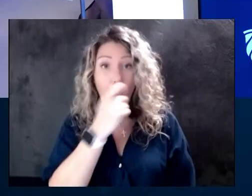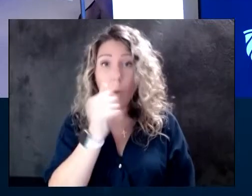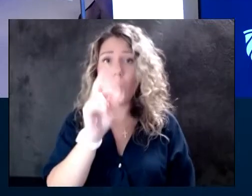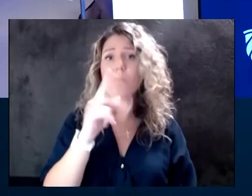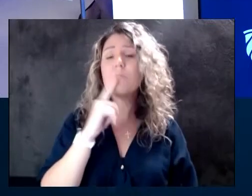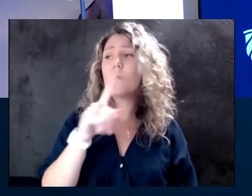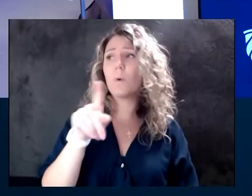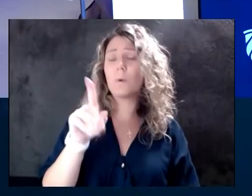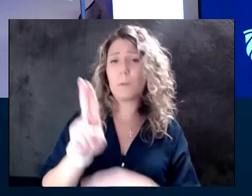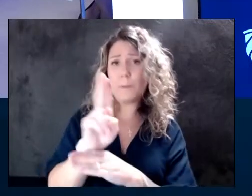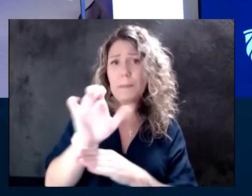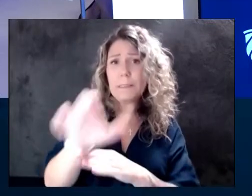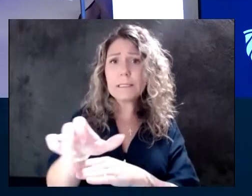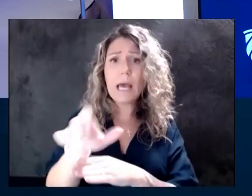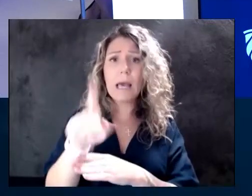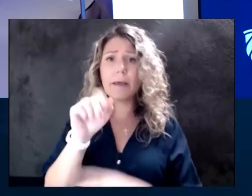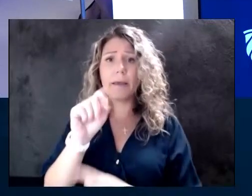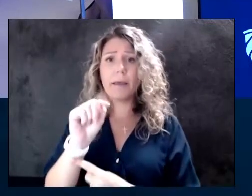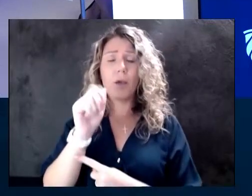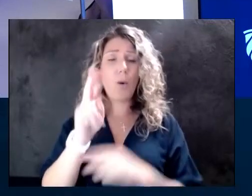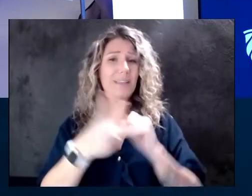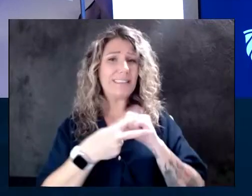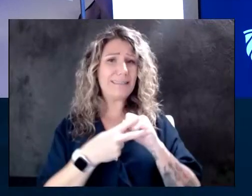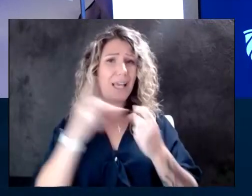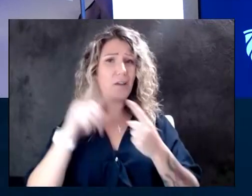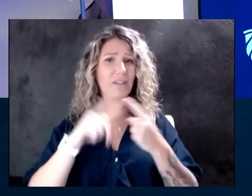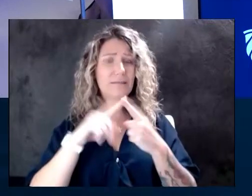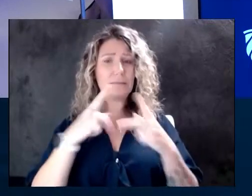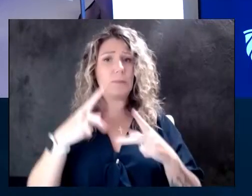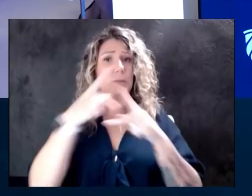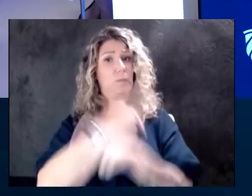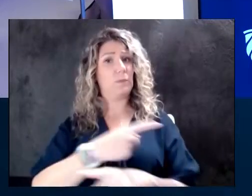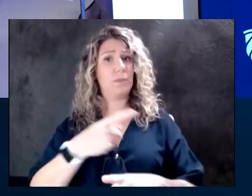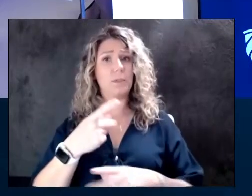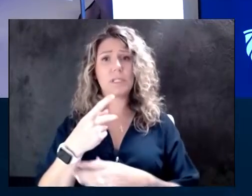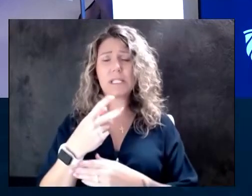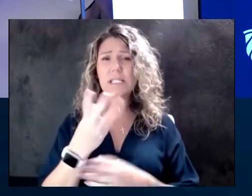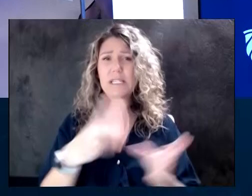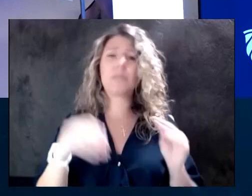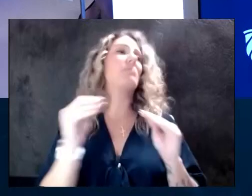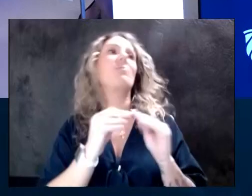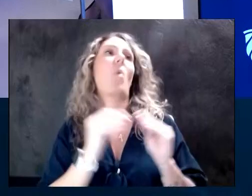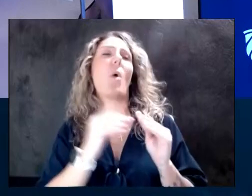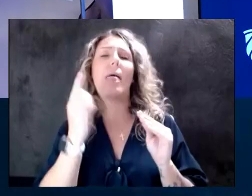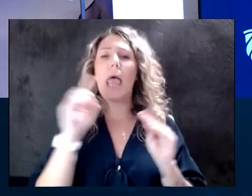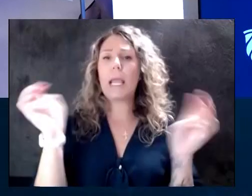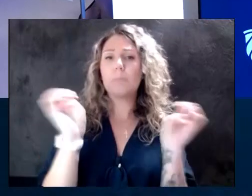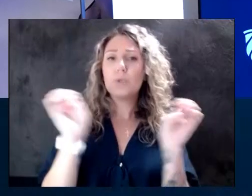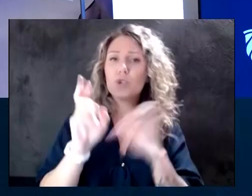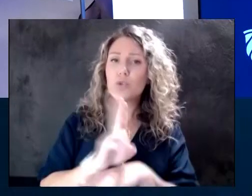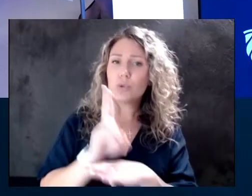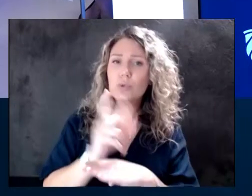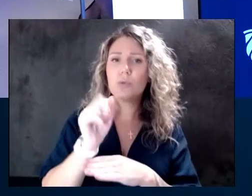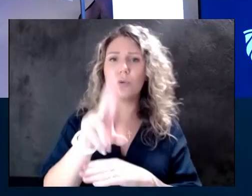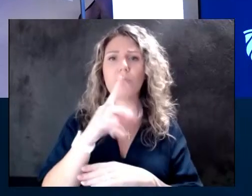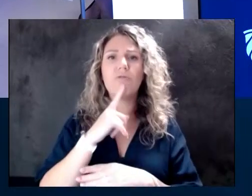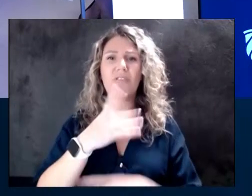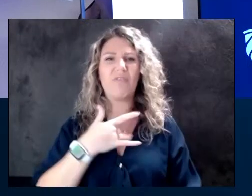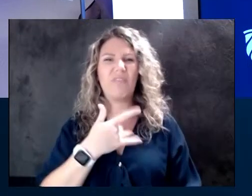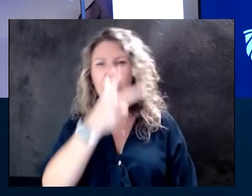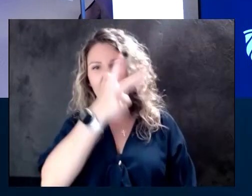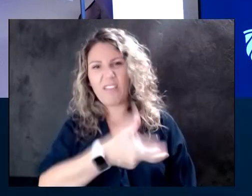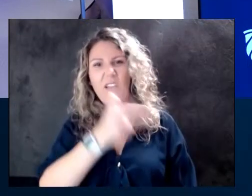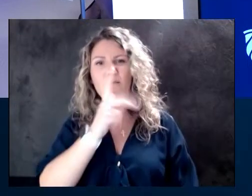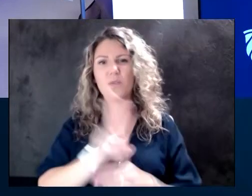save it until I know, that kind of thing? Is it a more of a break in case of emergency kind of thing, or is it if you feel any kind of bad at all, go ahead and take that,